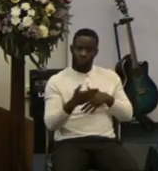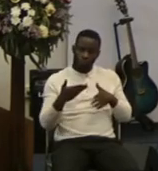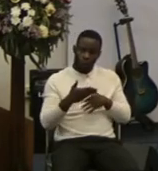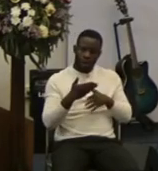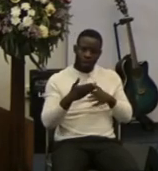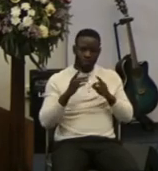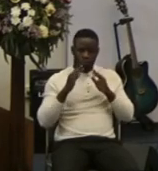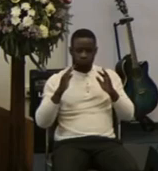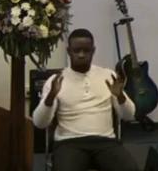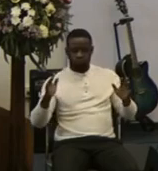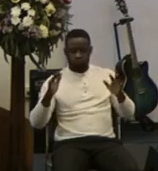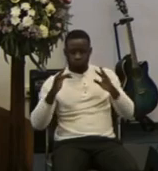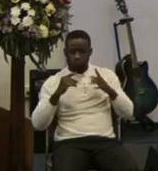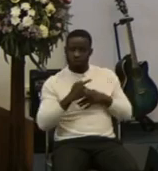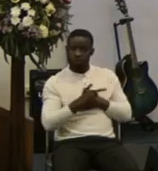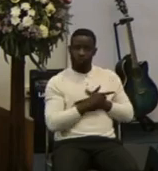apostle.